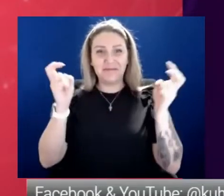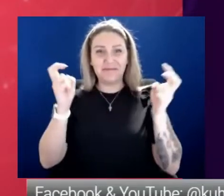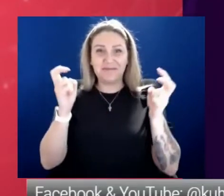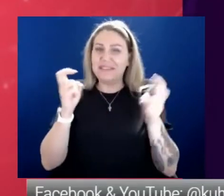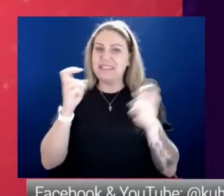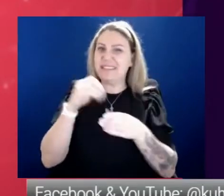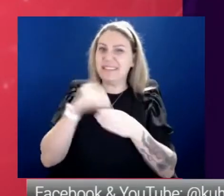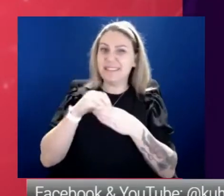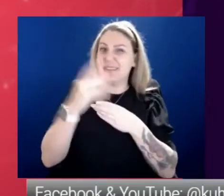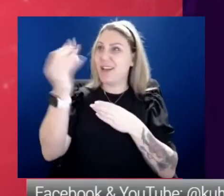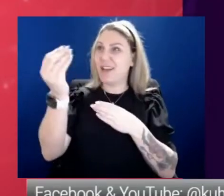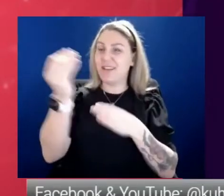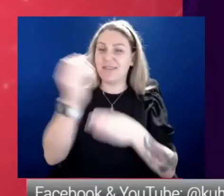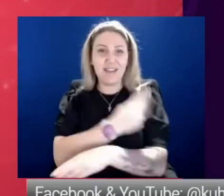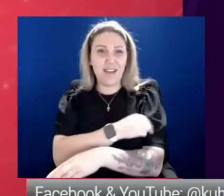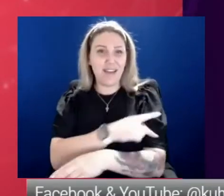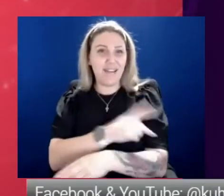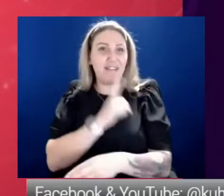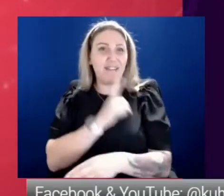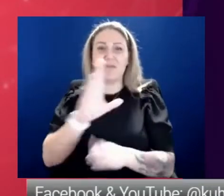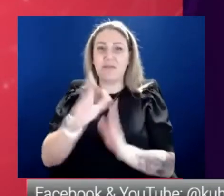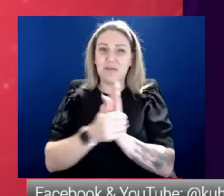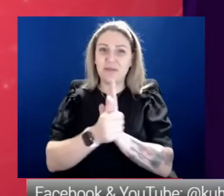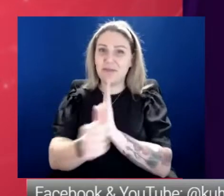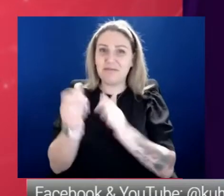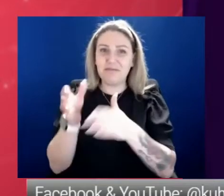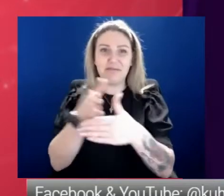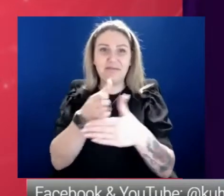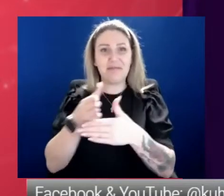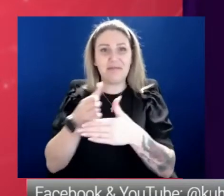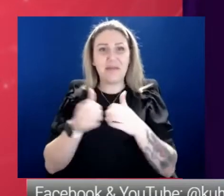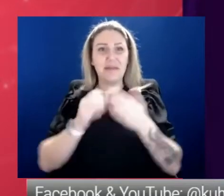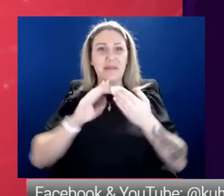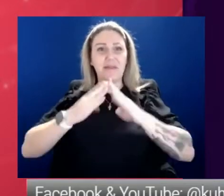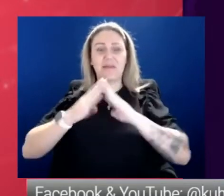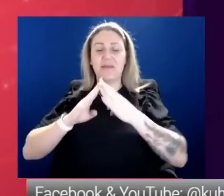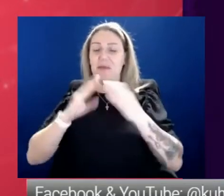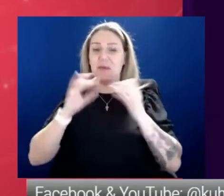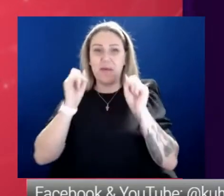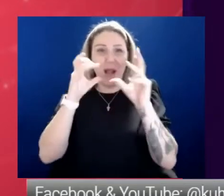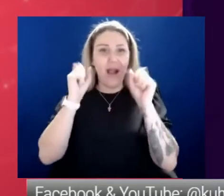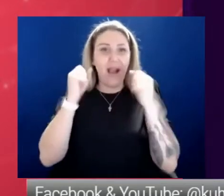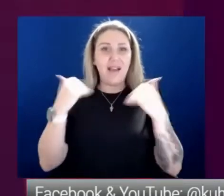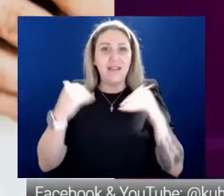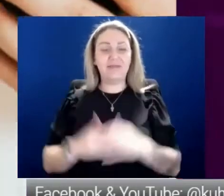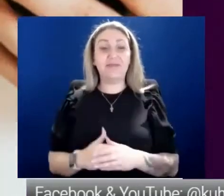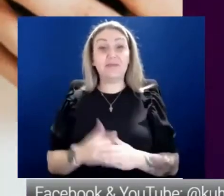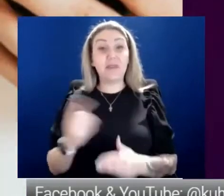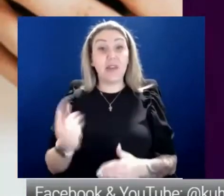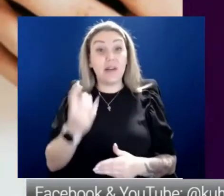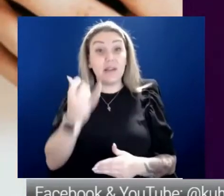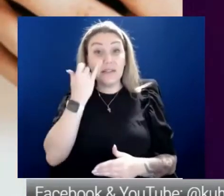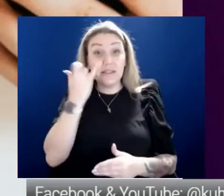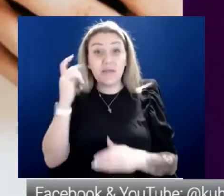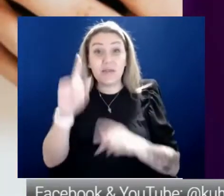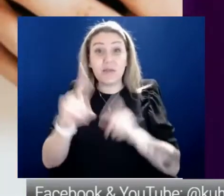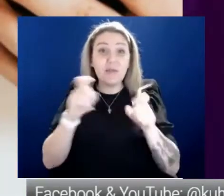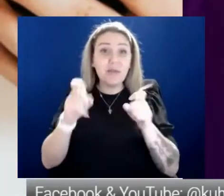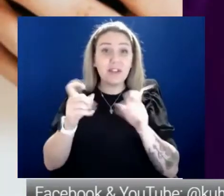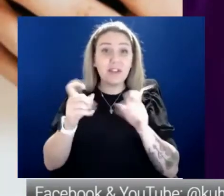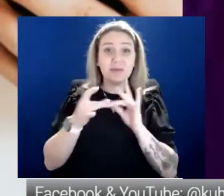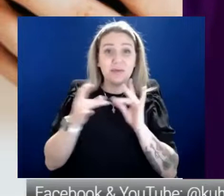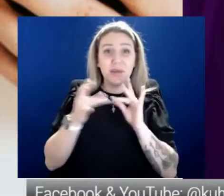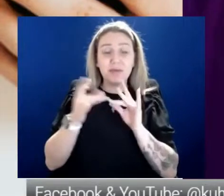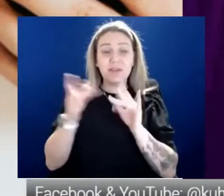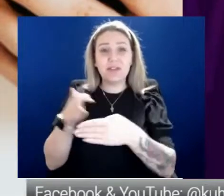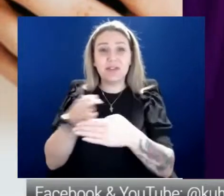The talents they're sharing with the community are pretty remarkable. And as always, if you have a question or a comment, you can share those on our